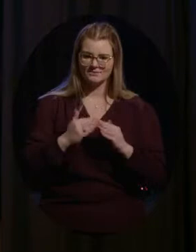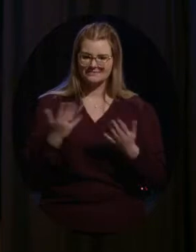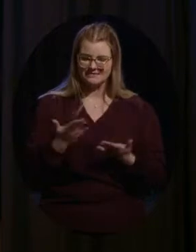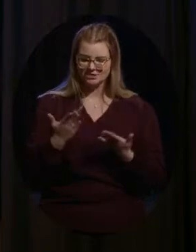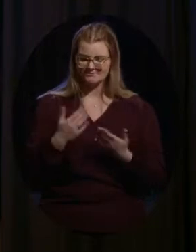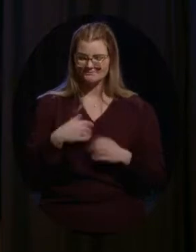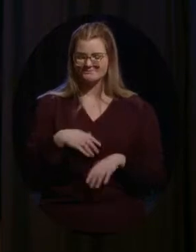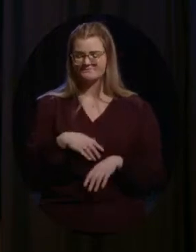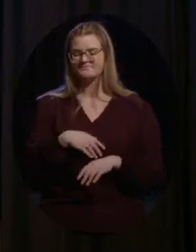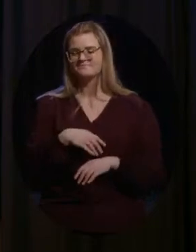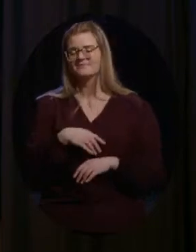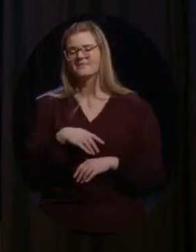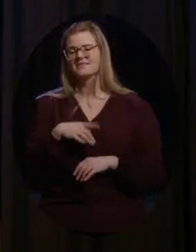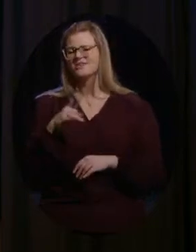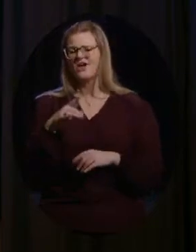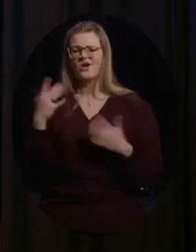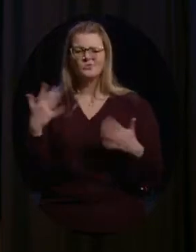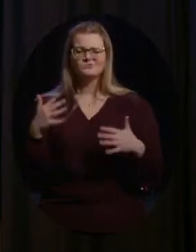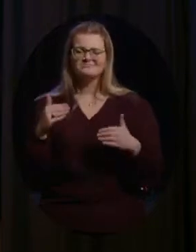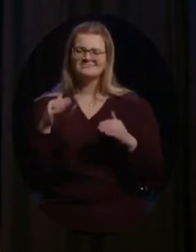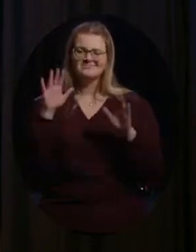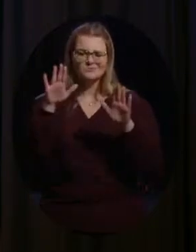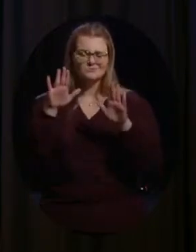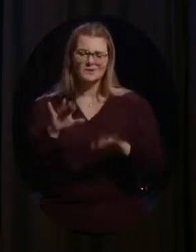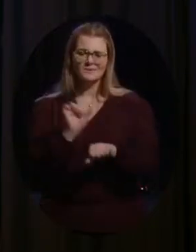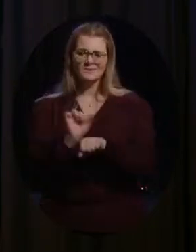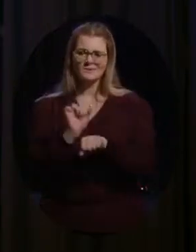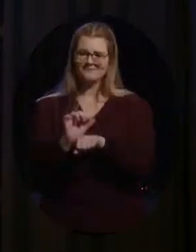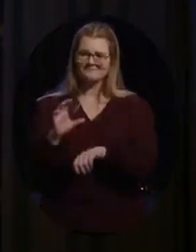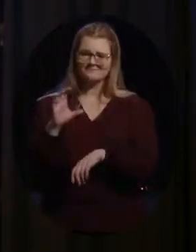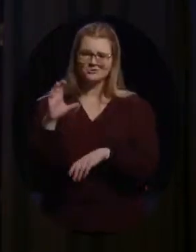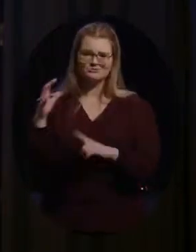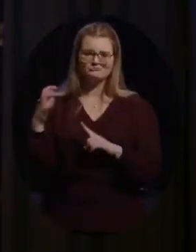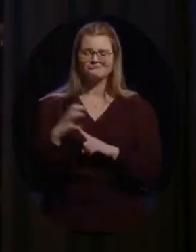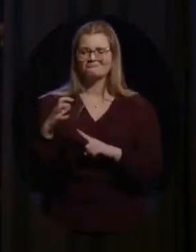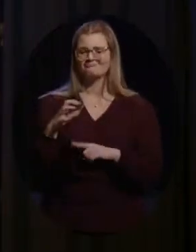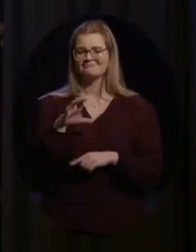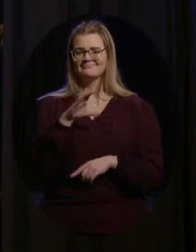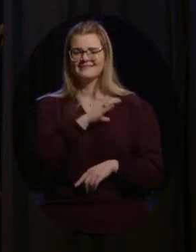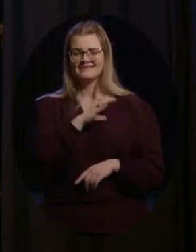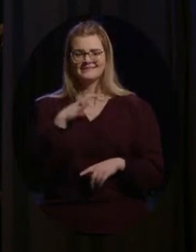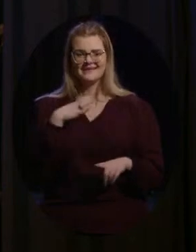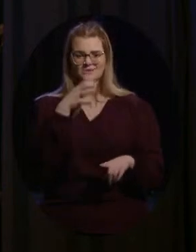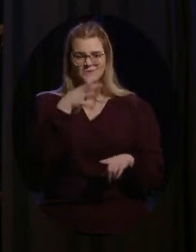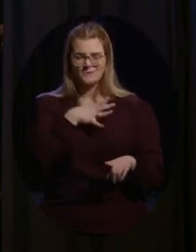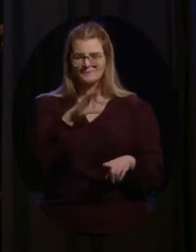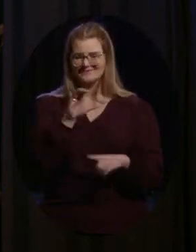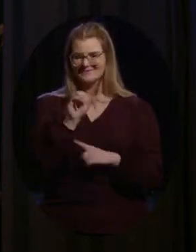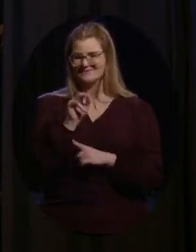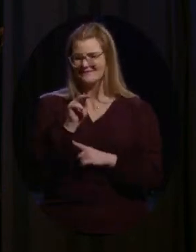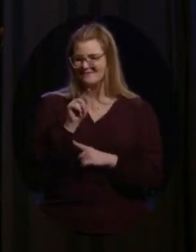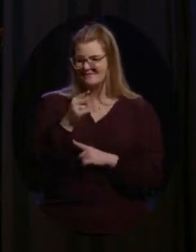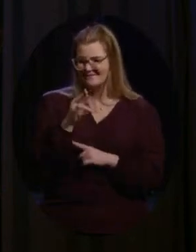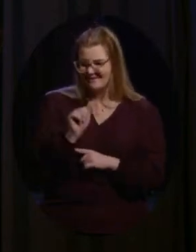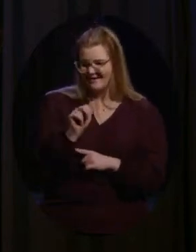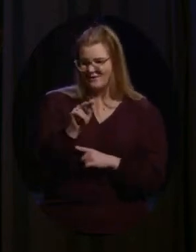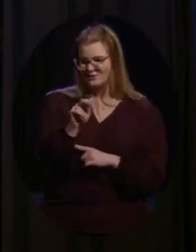work of champions like Delegate Dolores McQuinn, Councilwoman Cynthia Newbill, and